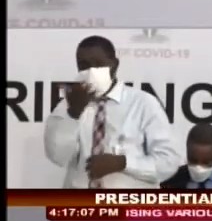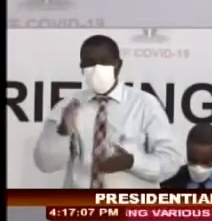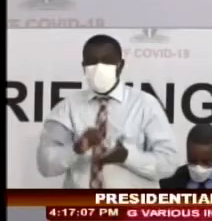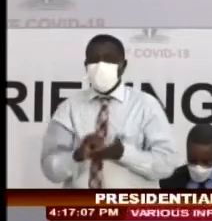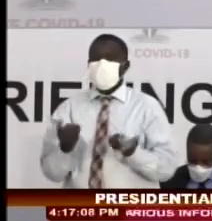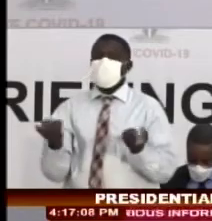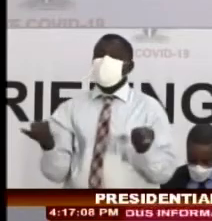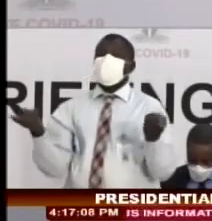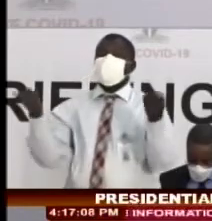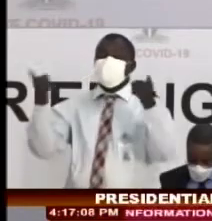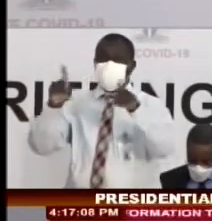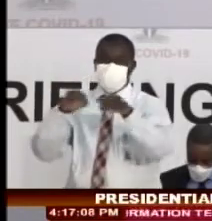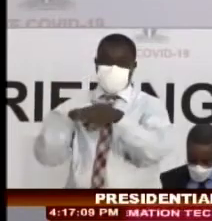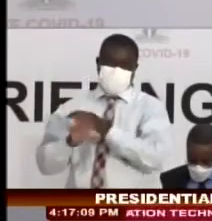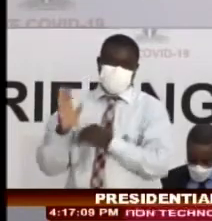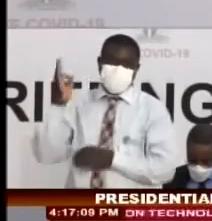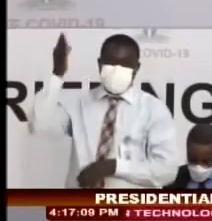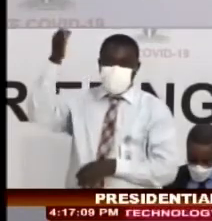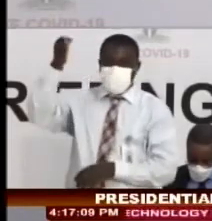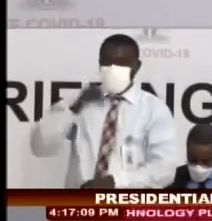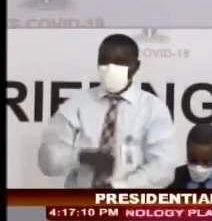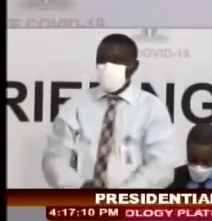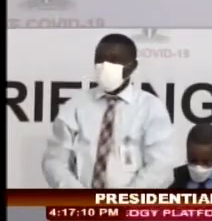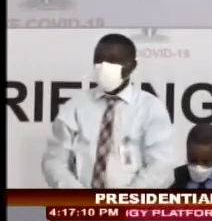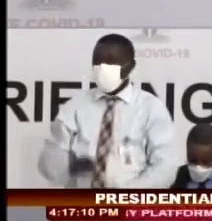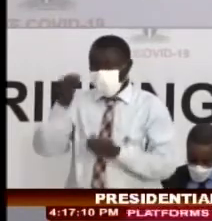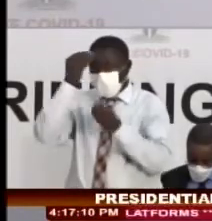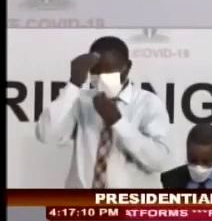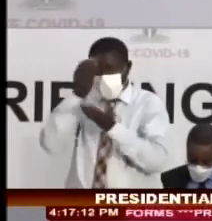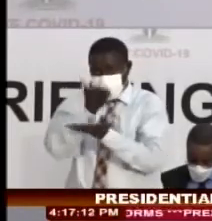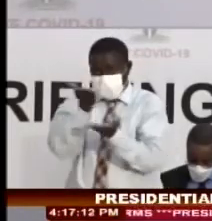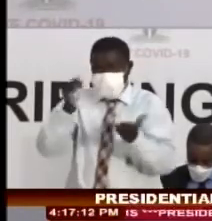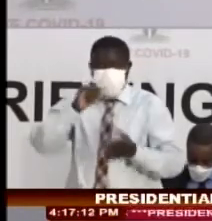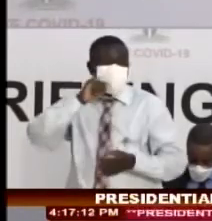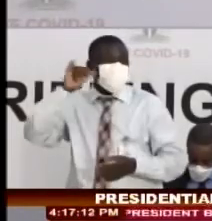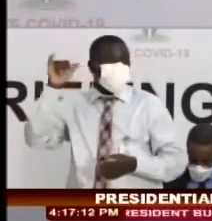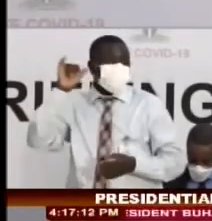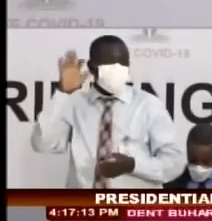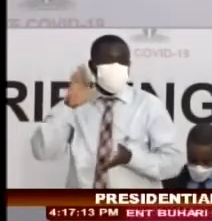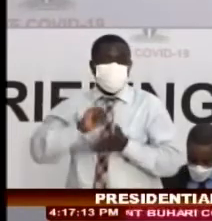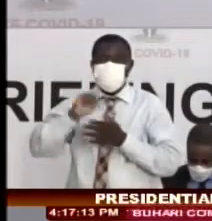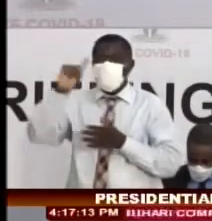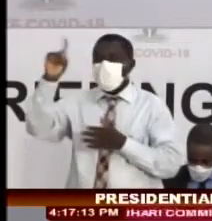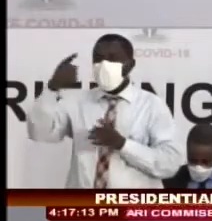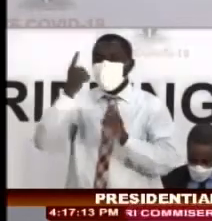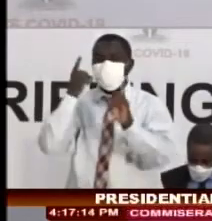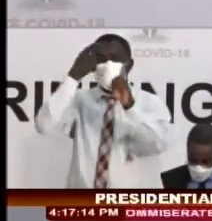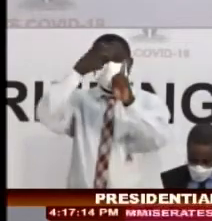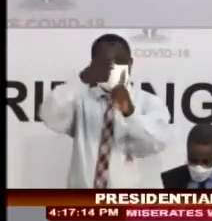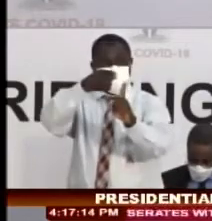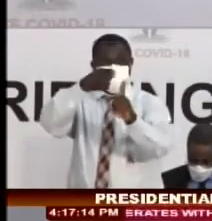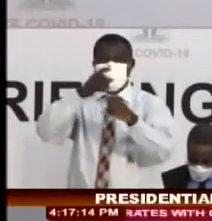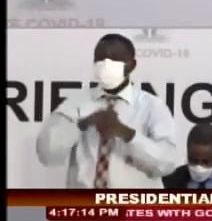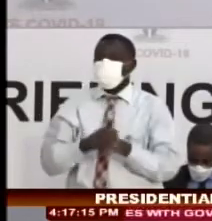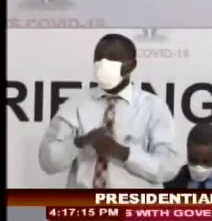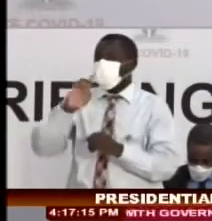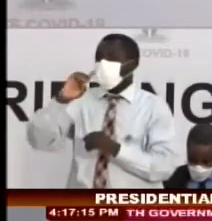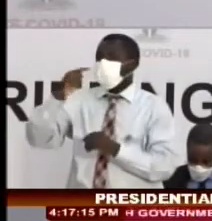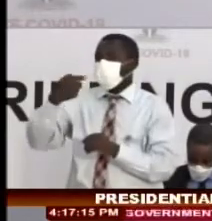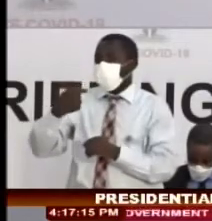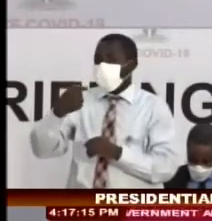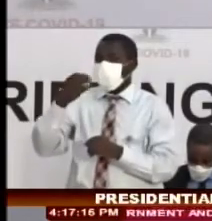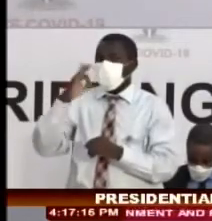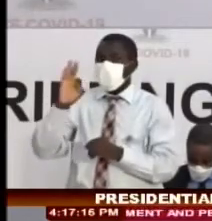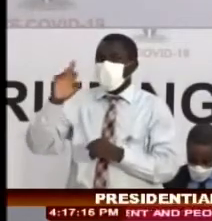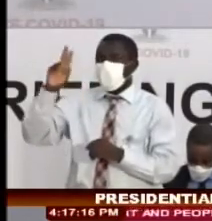I informed you yesterday that pursuant to the objective, the DG of the Nigerian Center for Disease Control